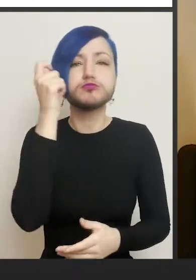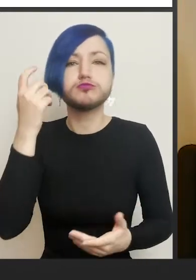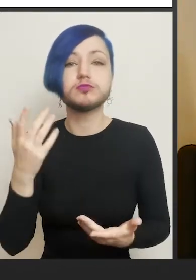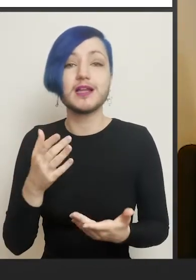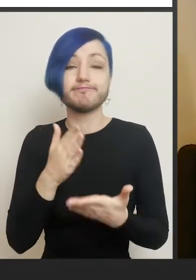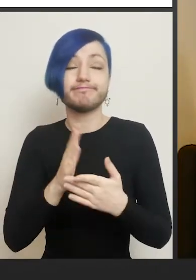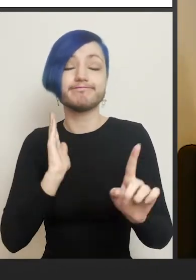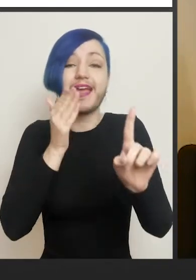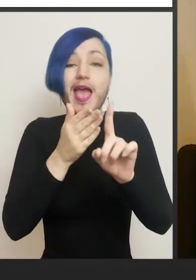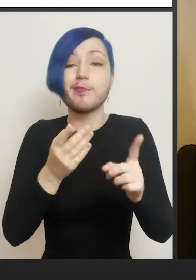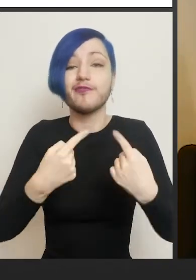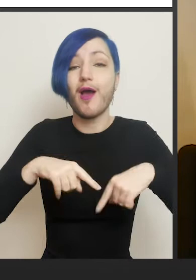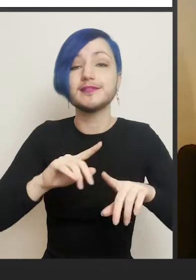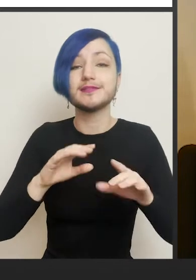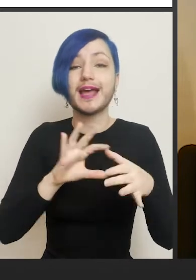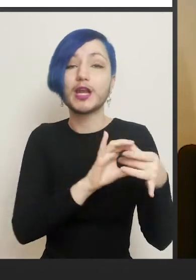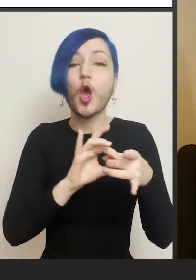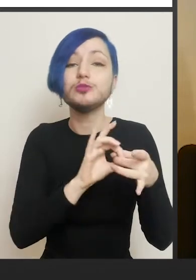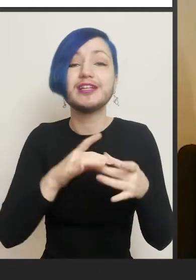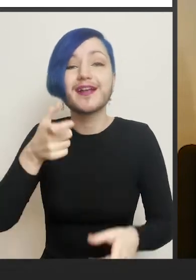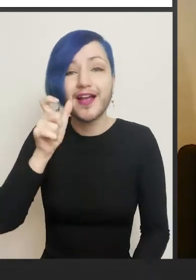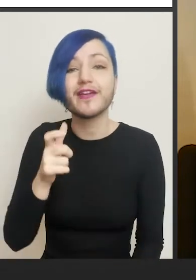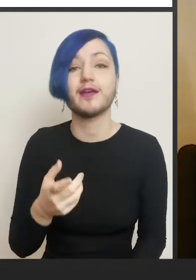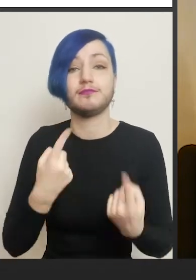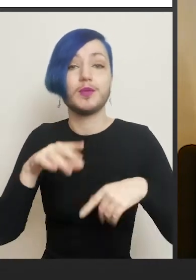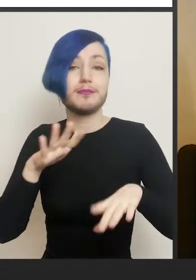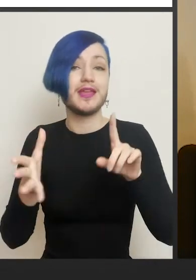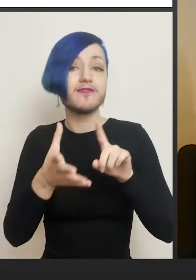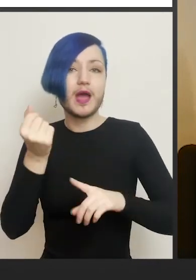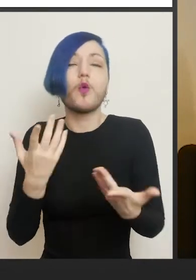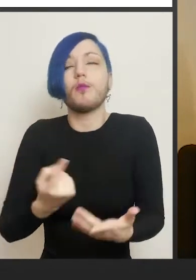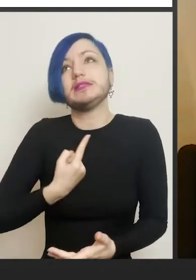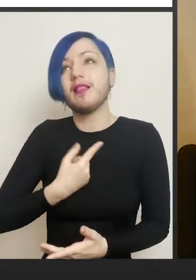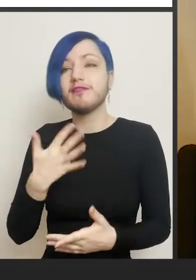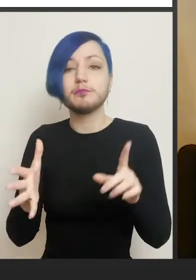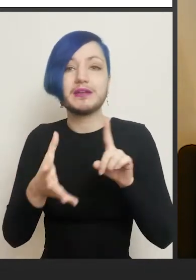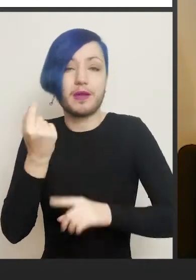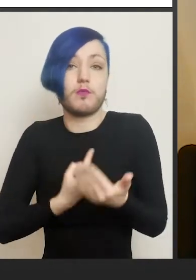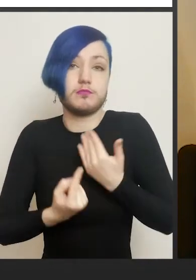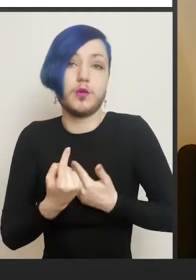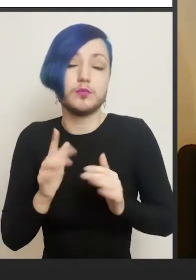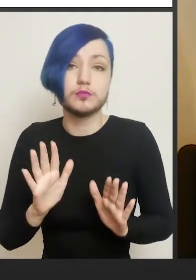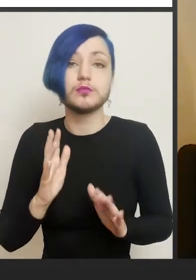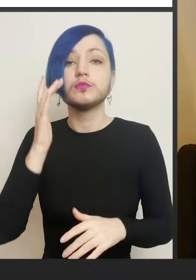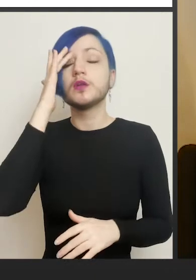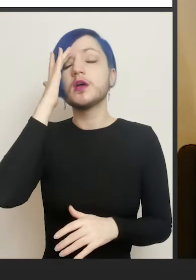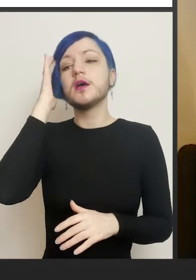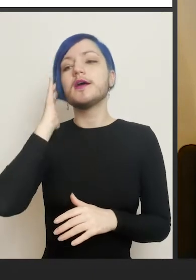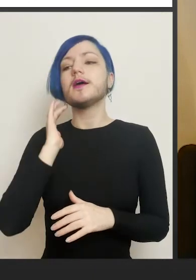that's what we really want to do at Aubergine Cafe. What we found was that what I found as an individual was